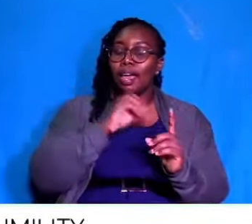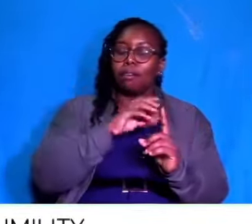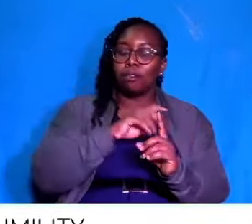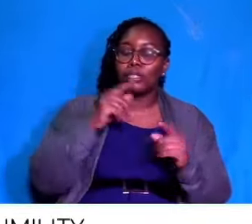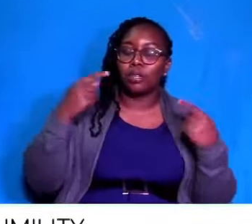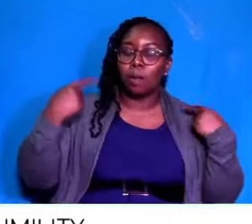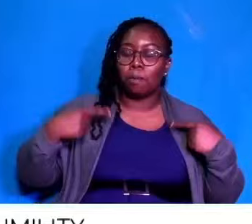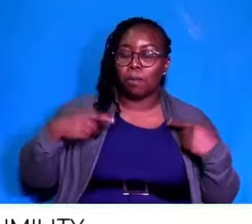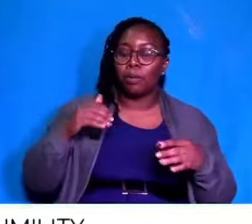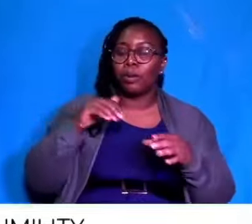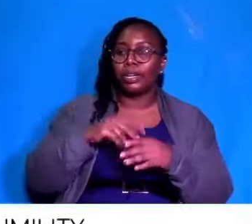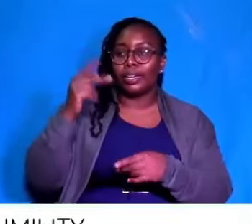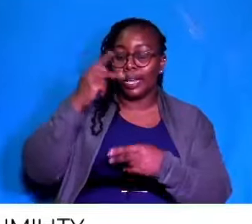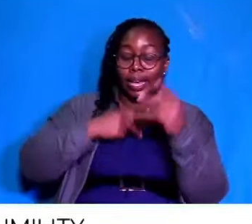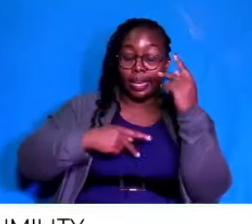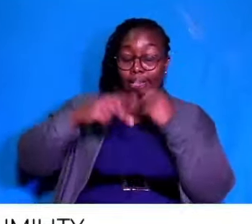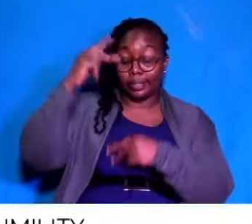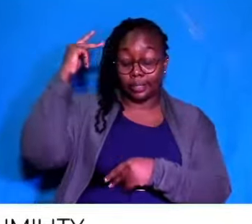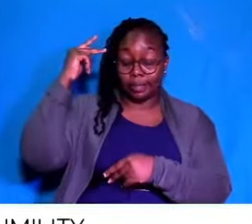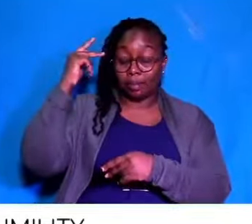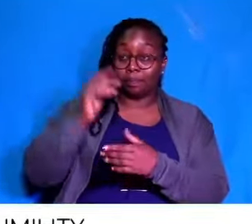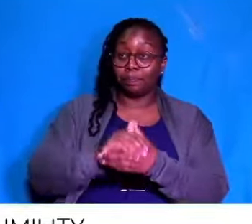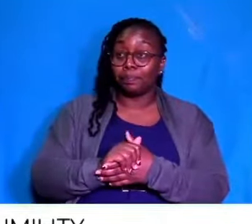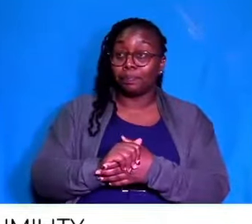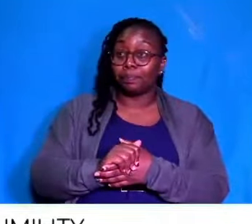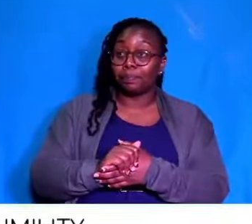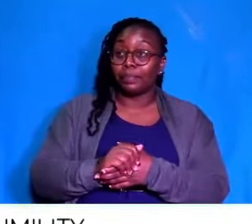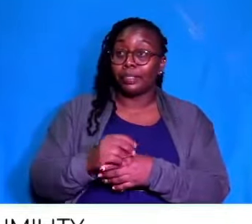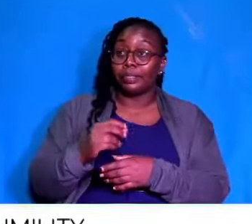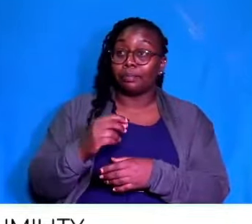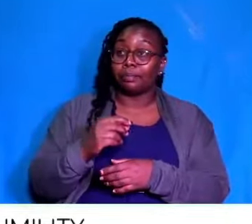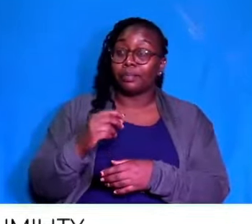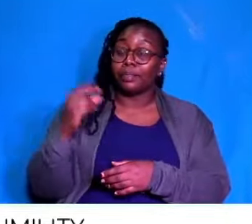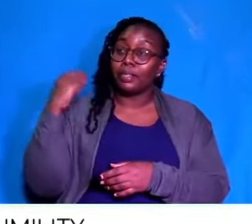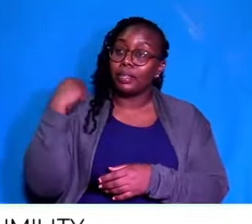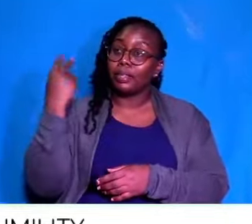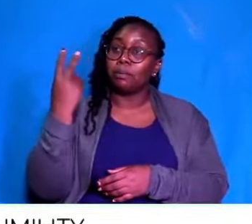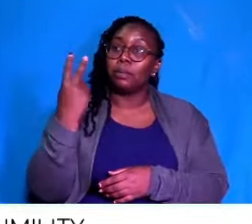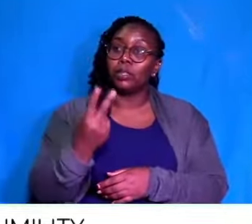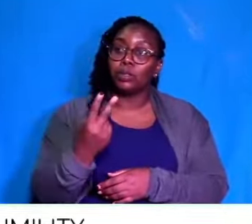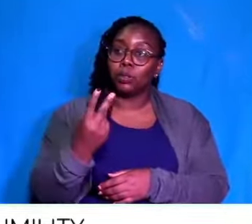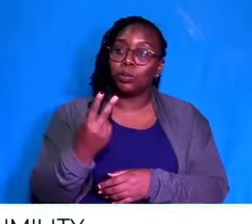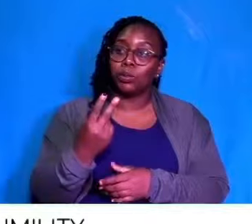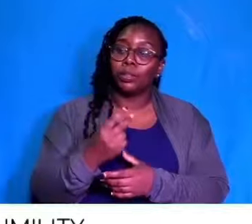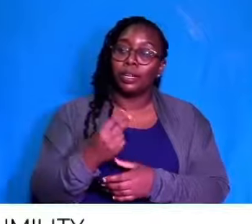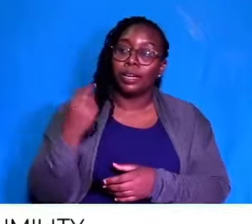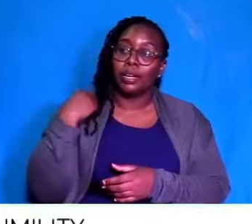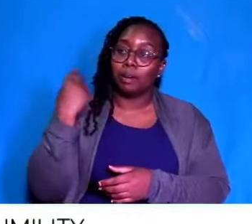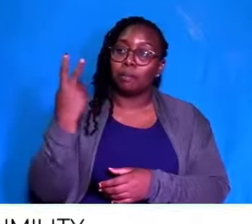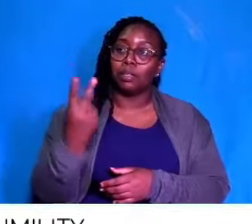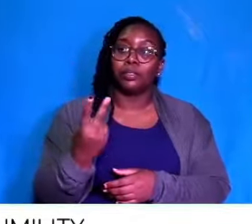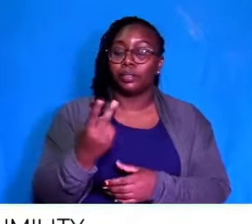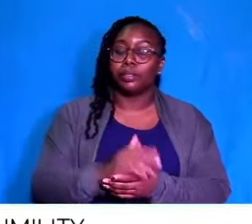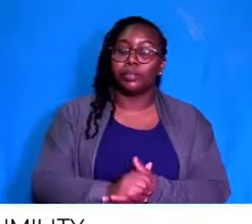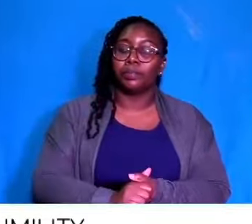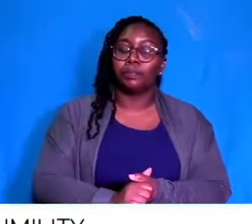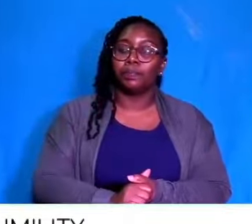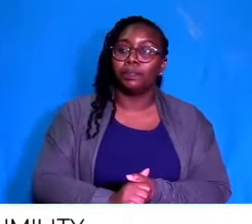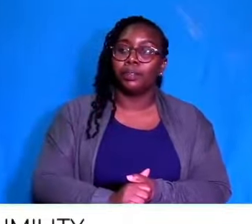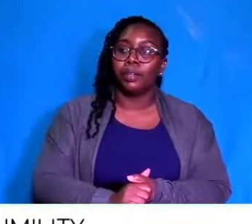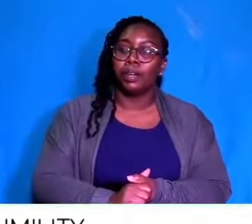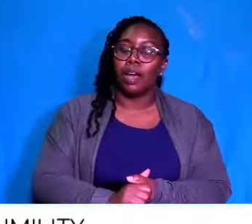number one was Muhammad. Number two, again, this is a study by one particular person, so it doesn't mean it's a status for everyone, but